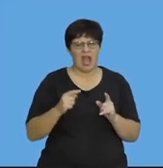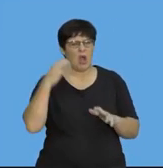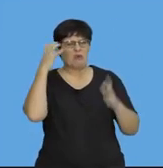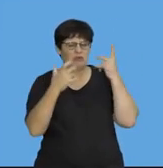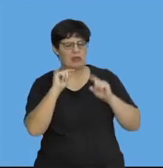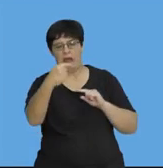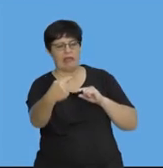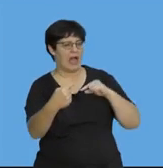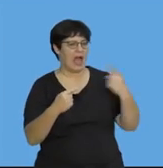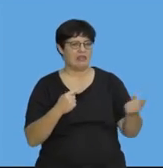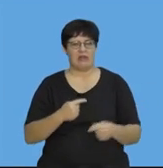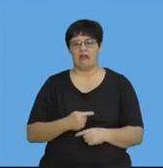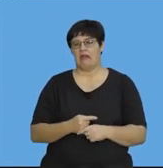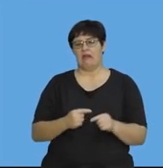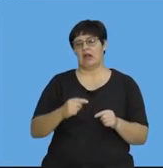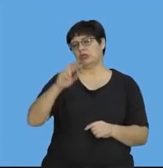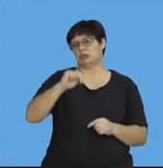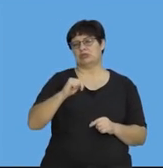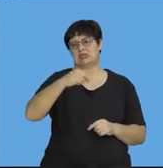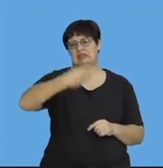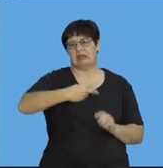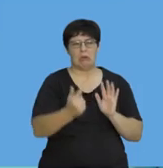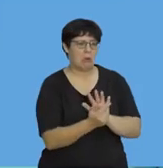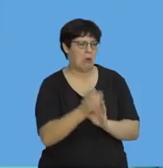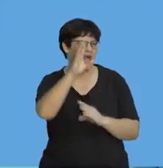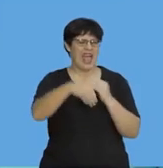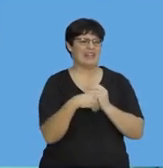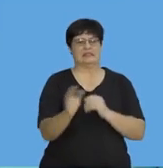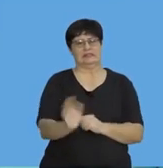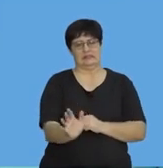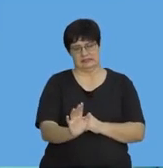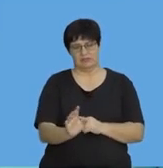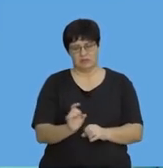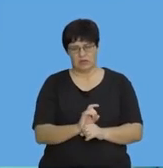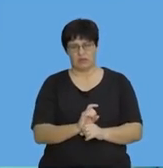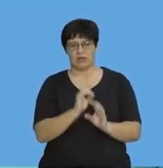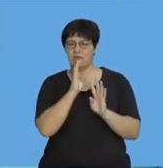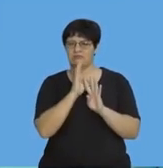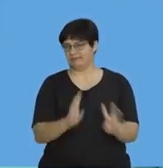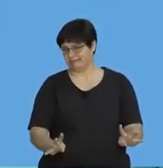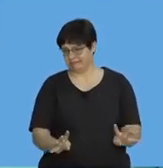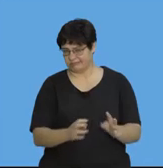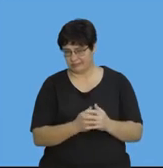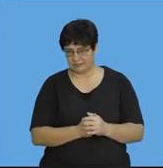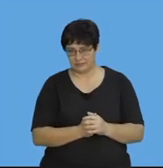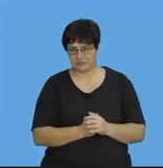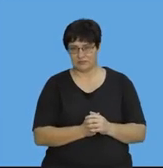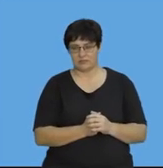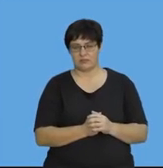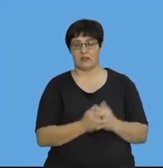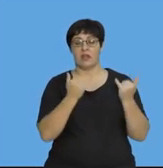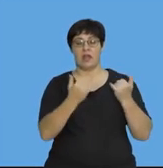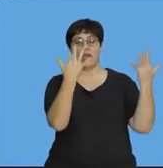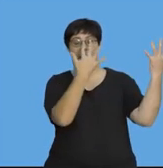confuse you and do Newton's second law and do all sorts of weird things in this section, okay? We're going to keep it simple. What we're